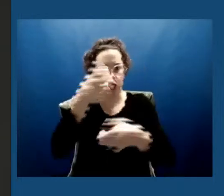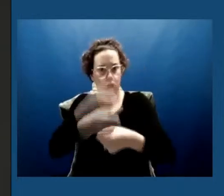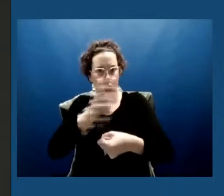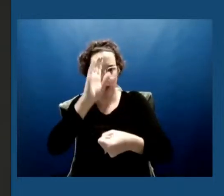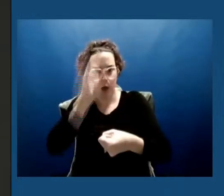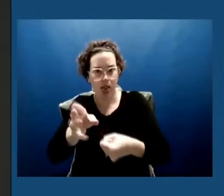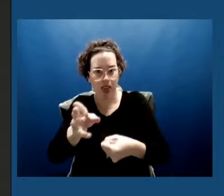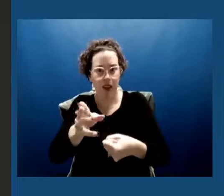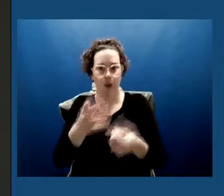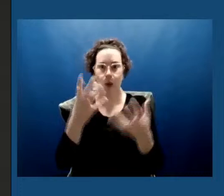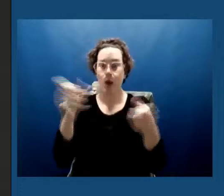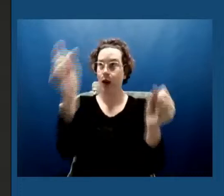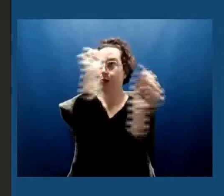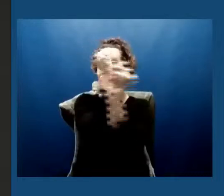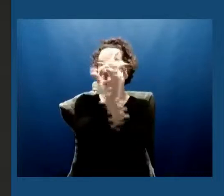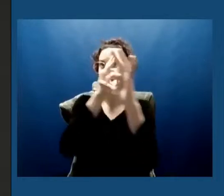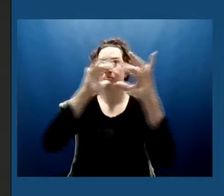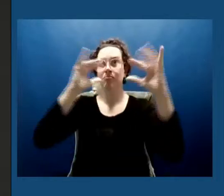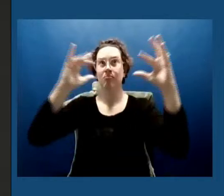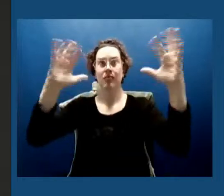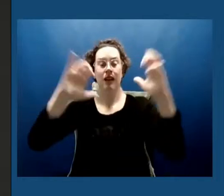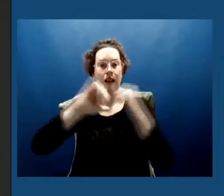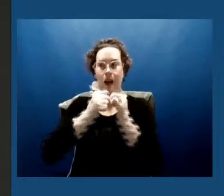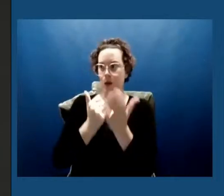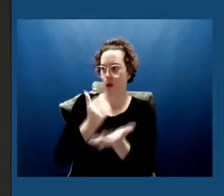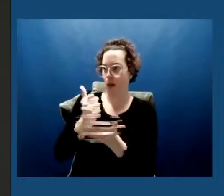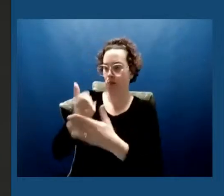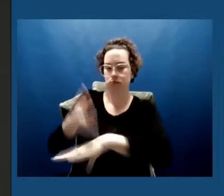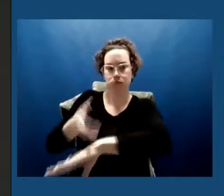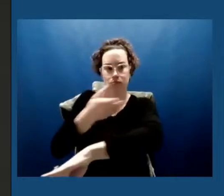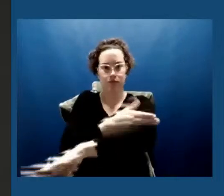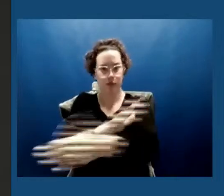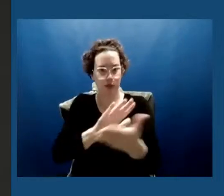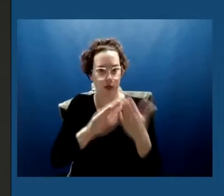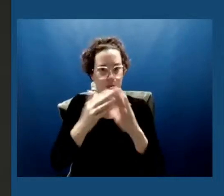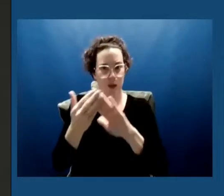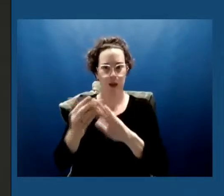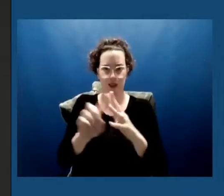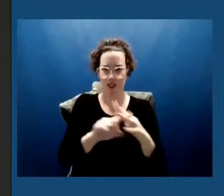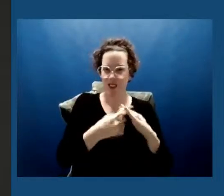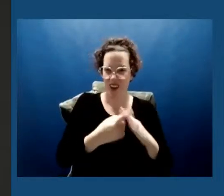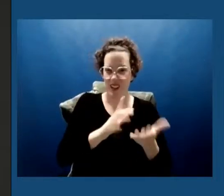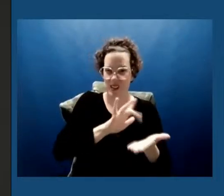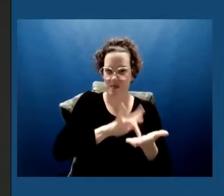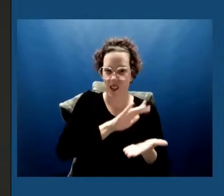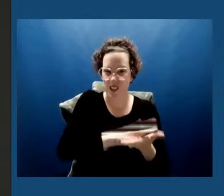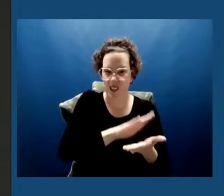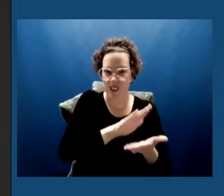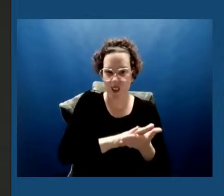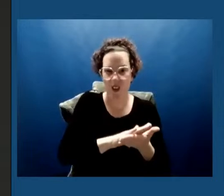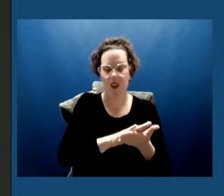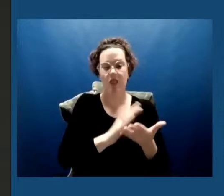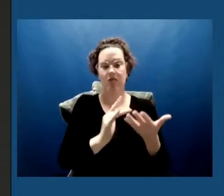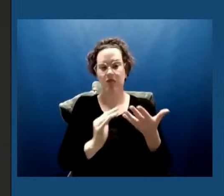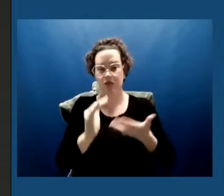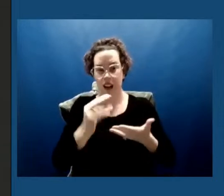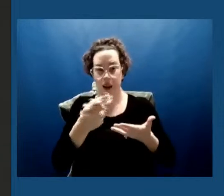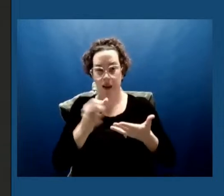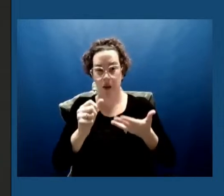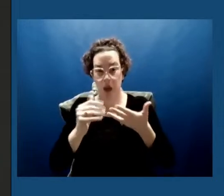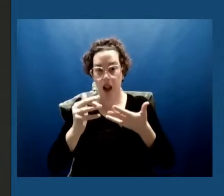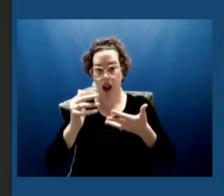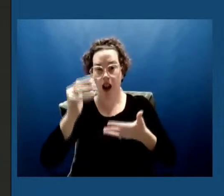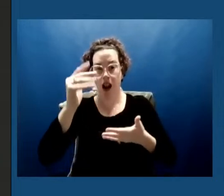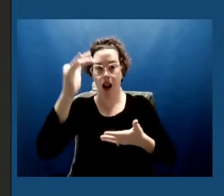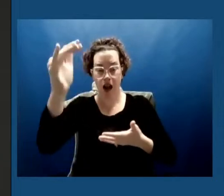start visioning how to help our communities from middle school and high school on to align with the jobs